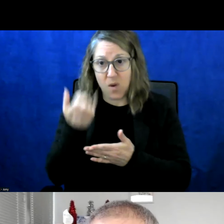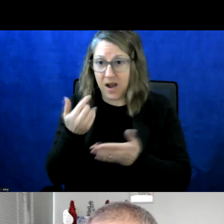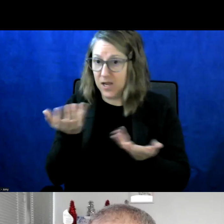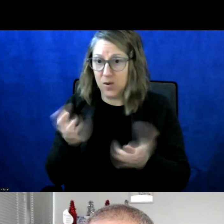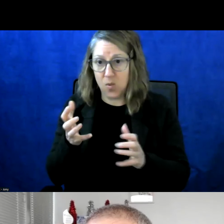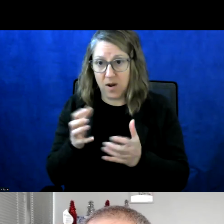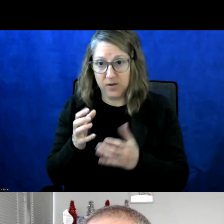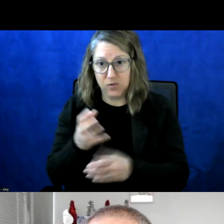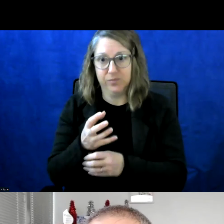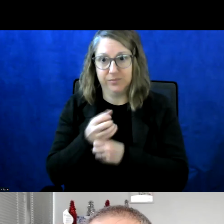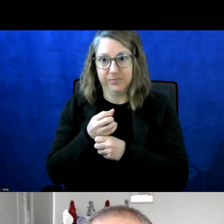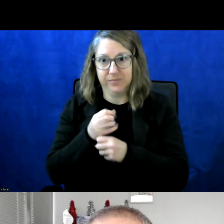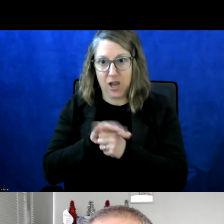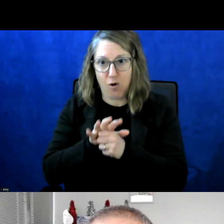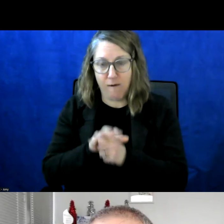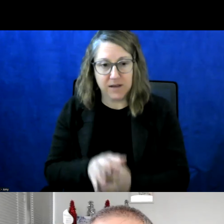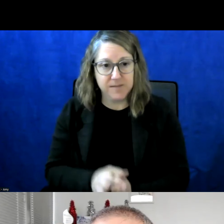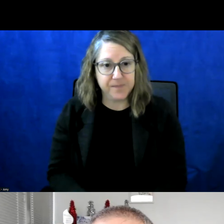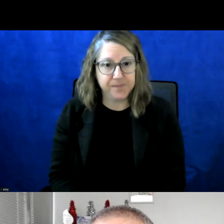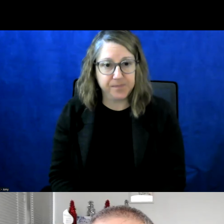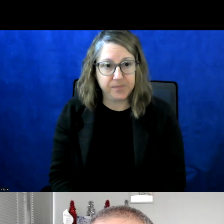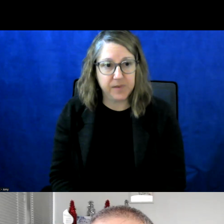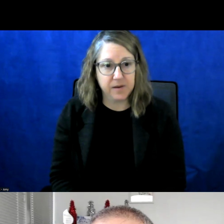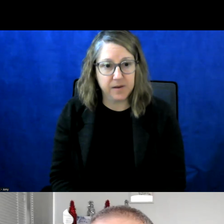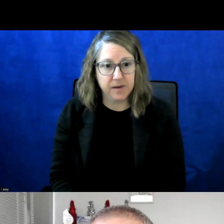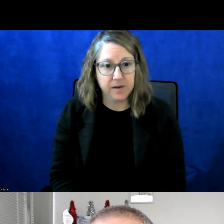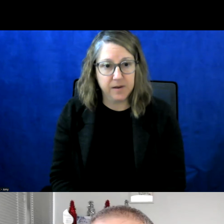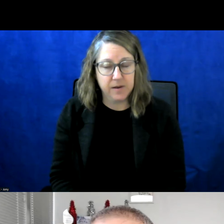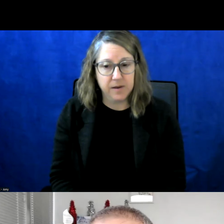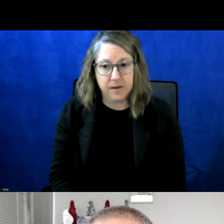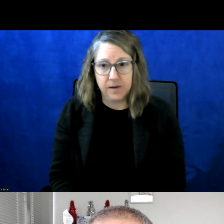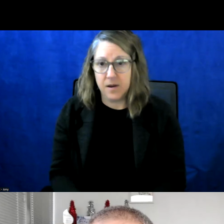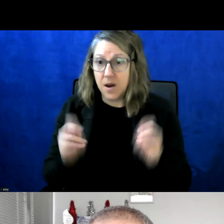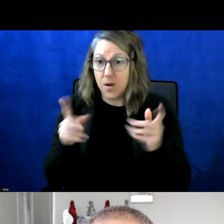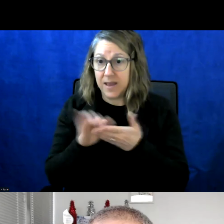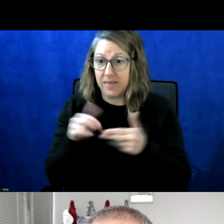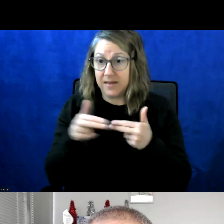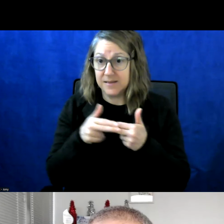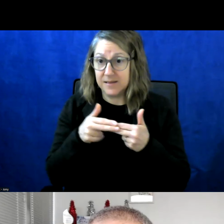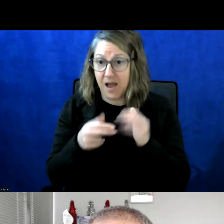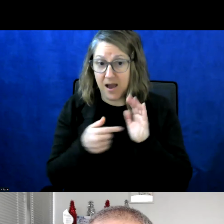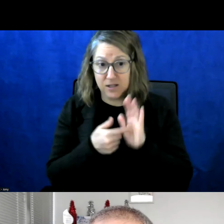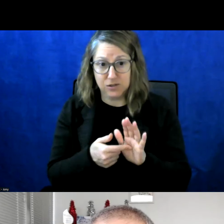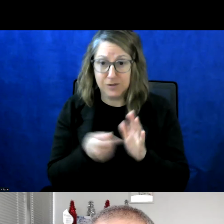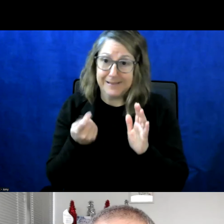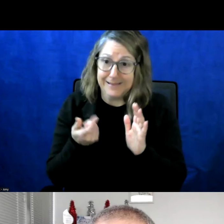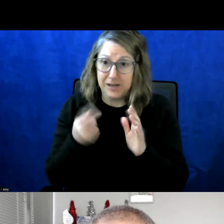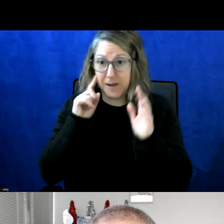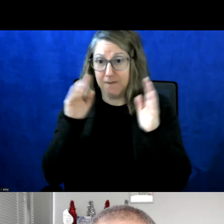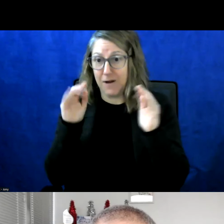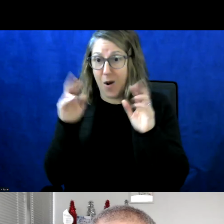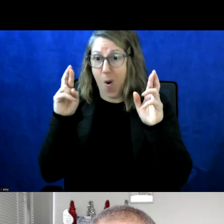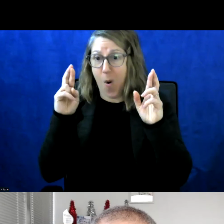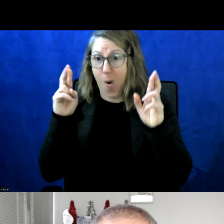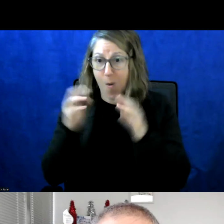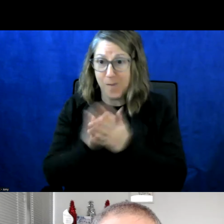infected. Okay, I'm going to be wrapping up here. This is actually a slide to give a little bit of optimism. This is the